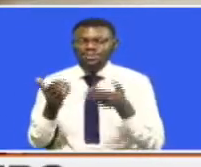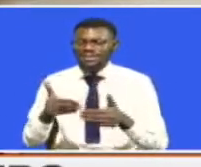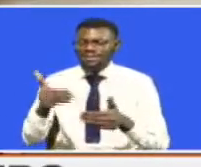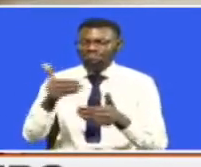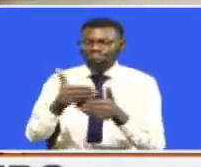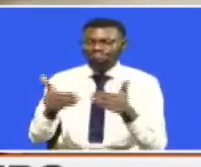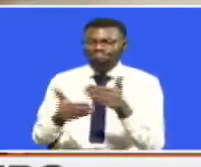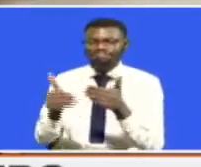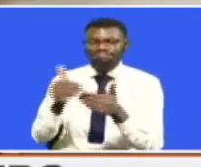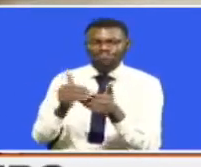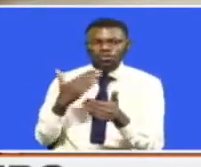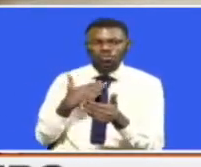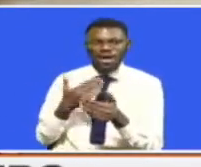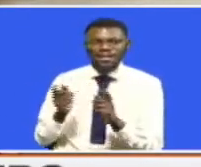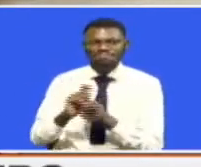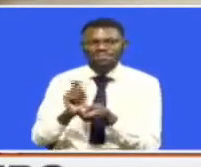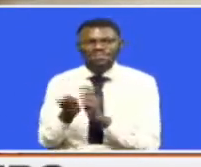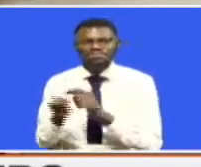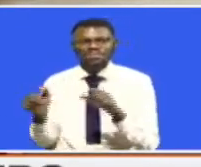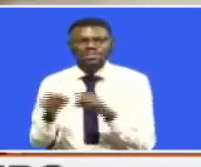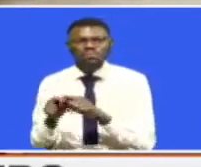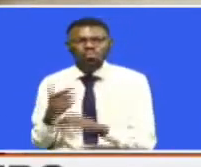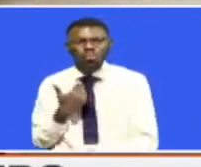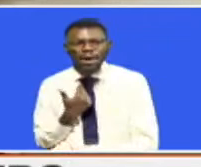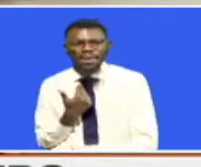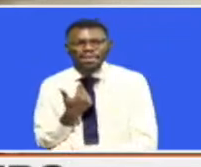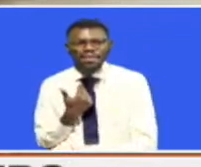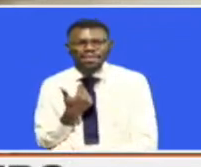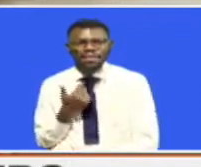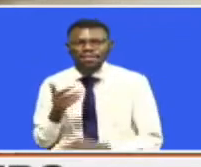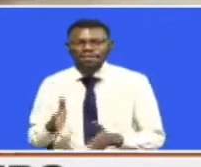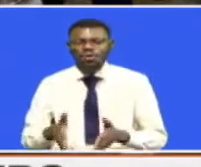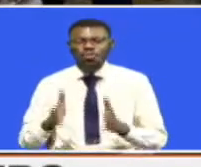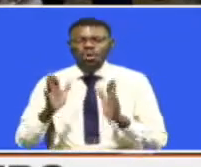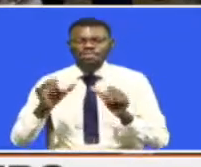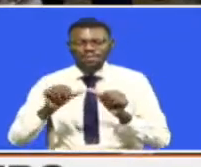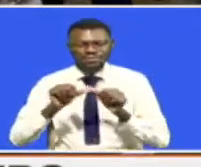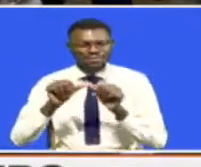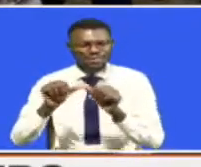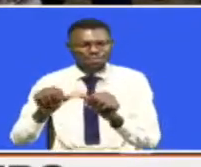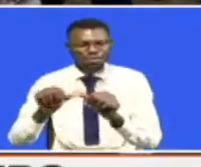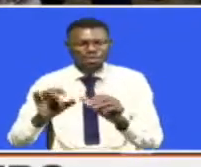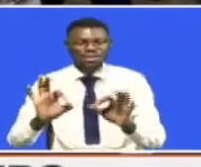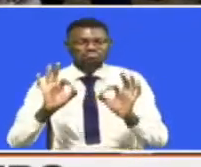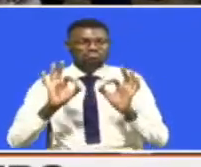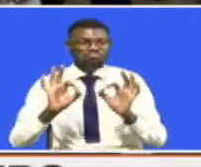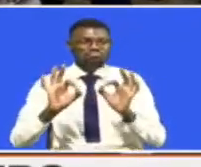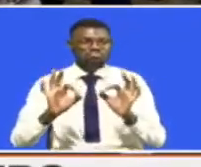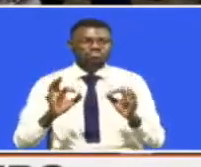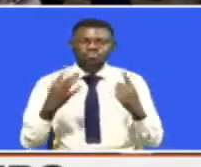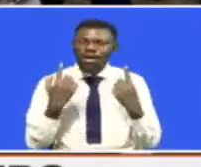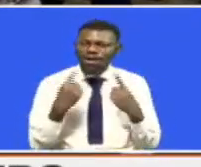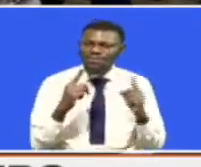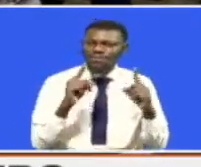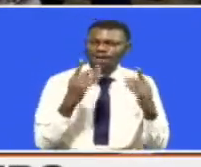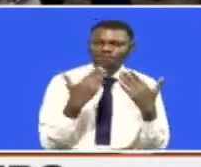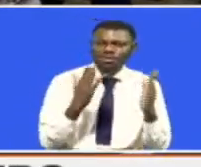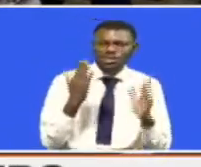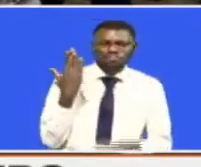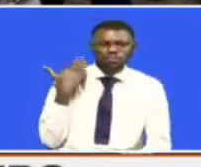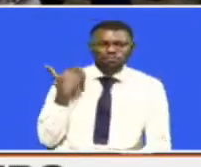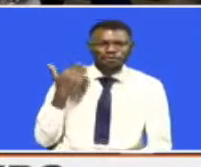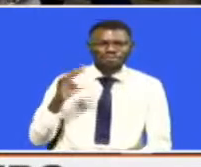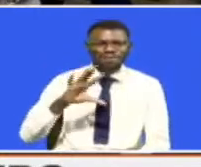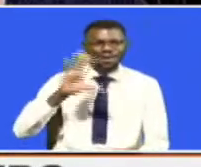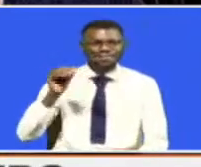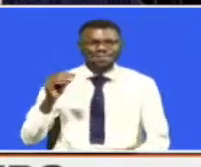promote digital transformation, but also how we can do it in a sustainable and in a smart way. After a successful African Climate Change